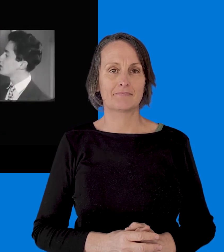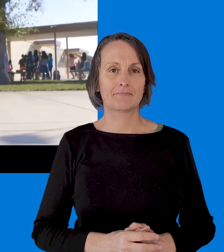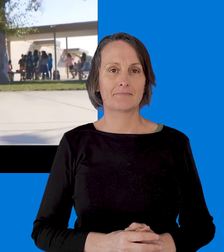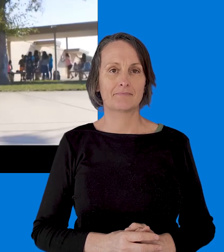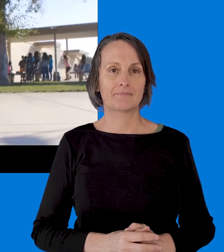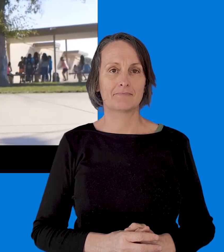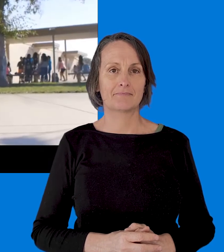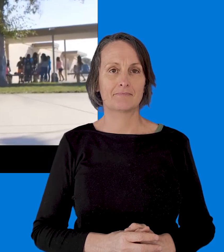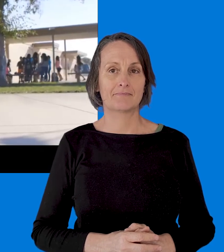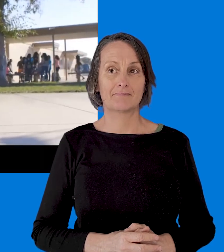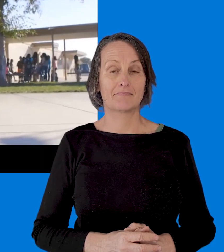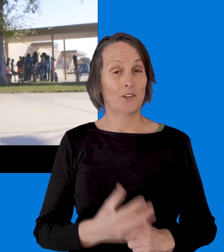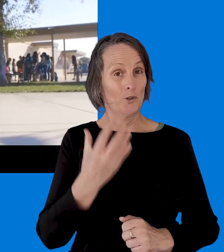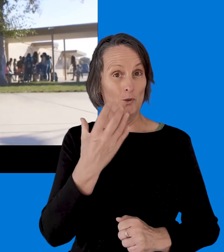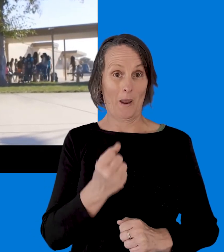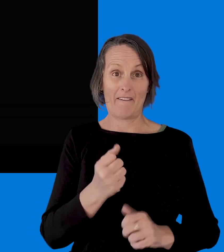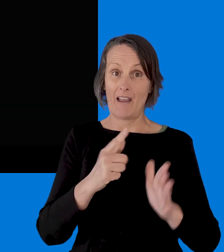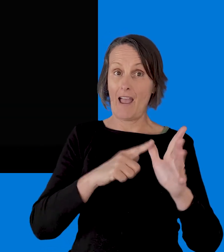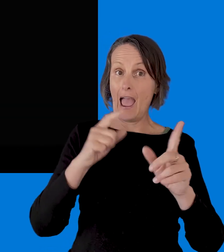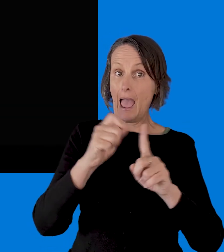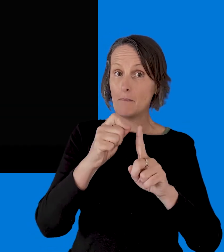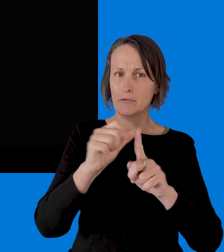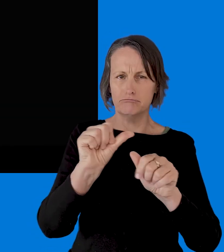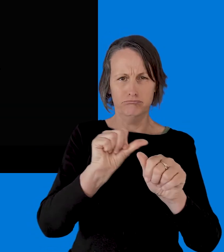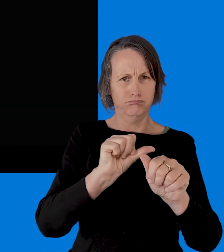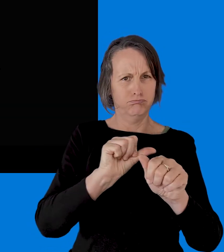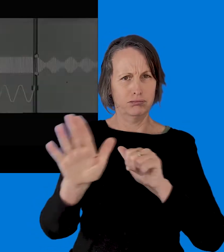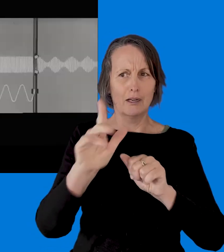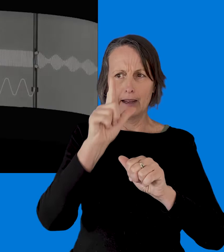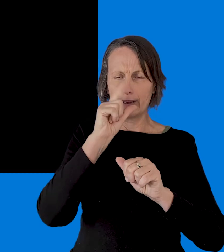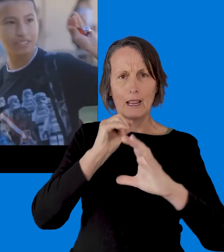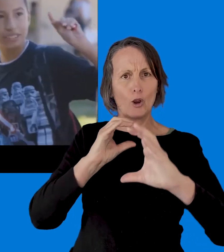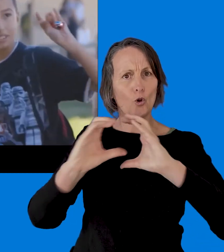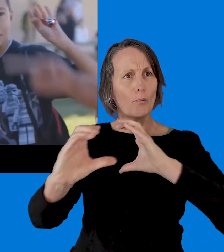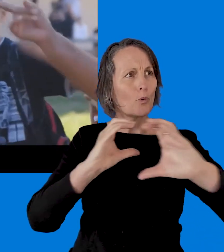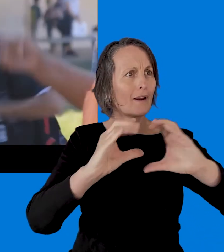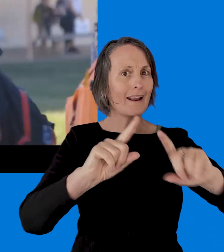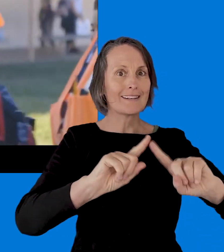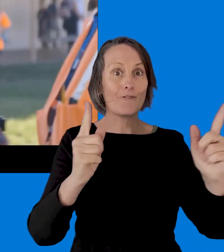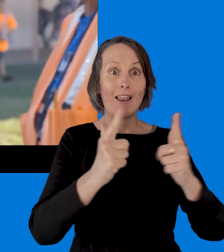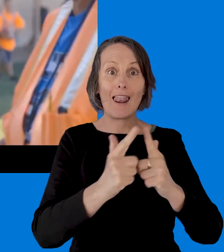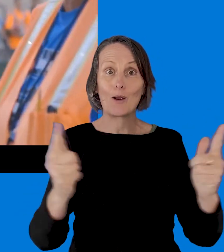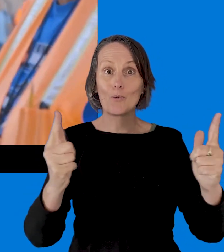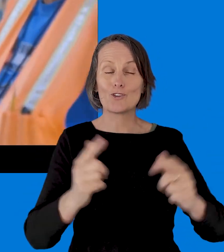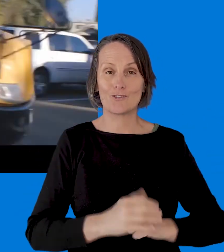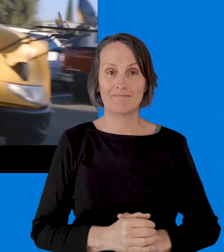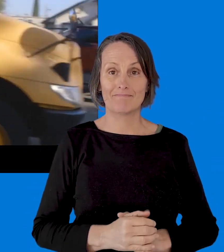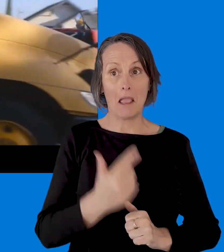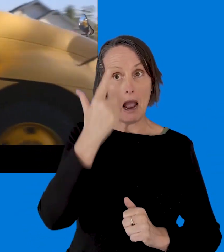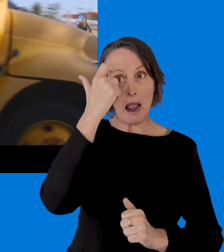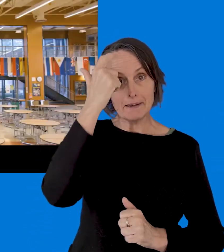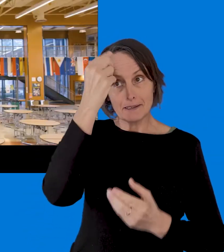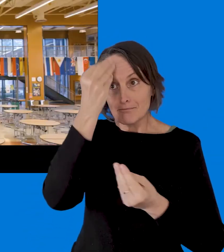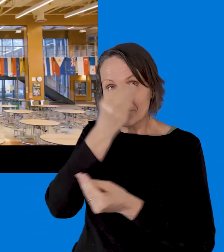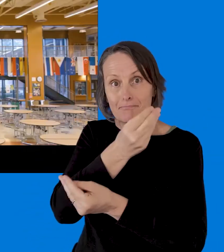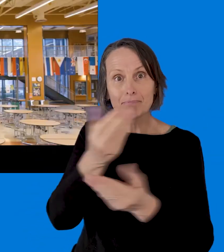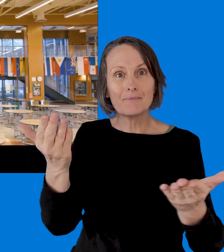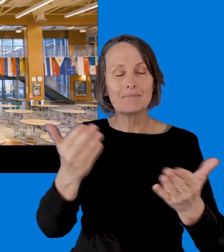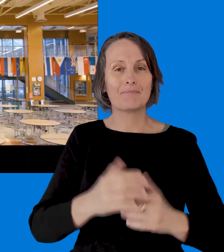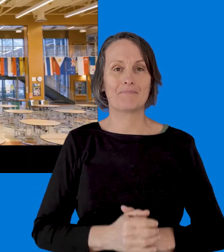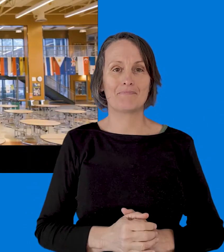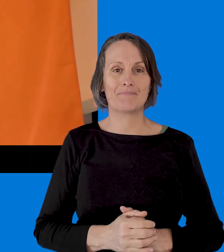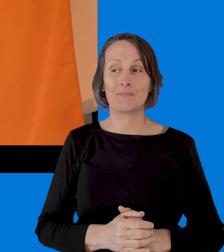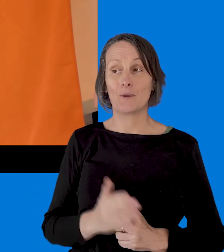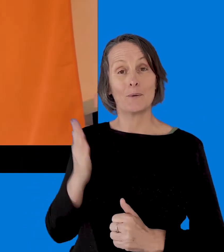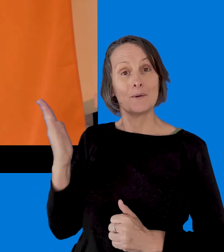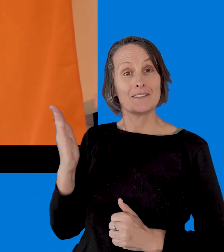Whenever you speak, and it's breaking language barriers. You want to transfer an idea to another person. This